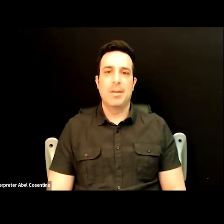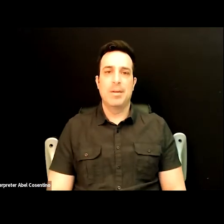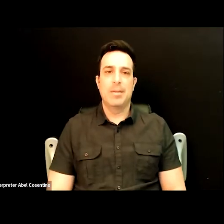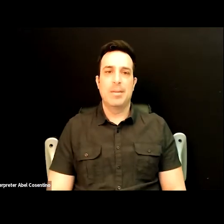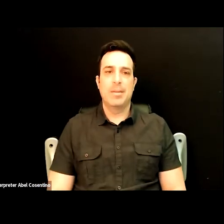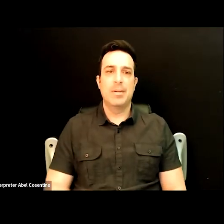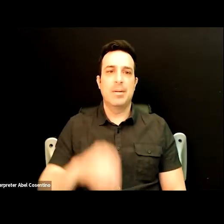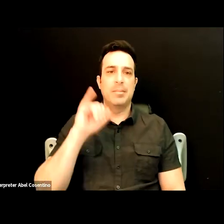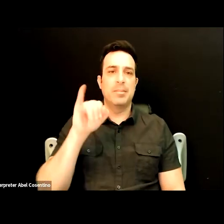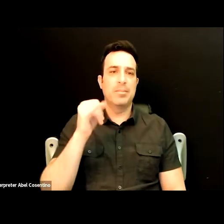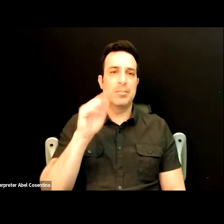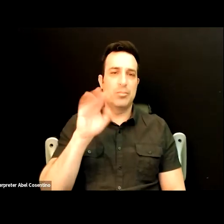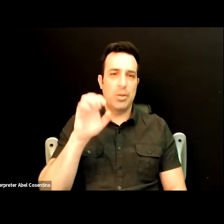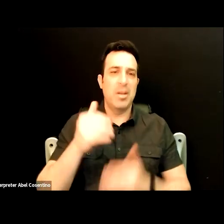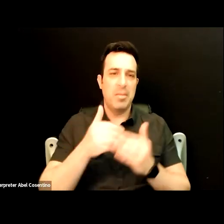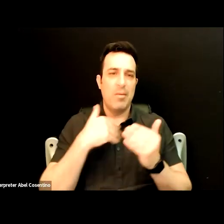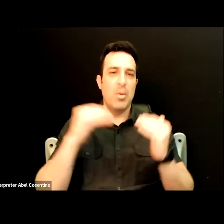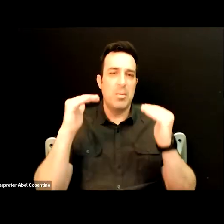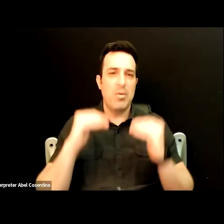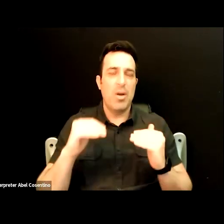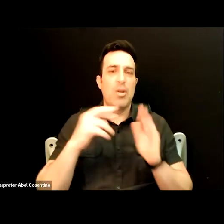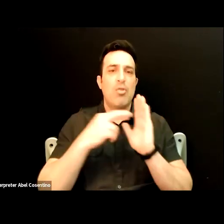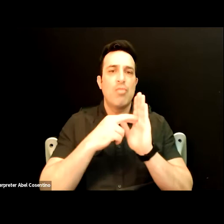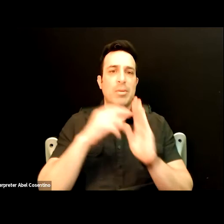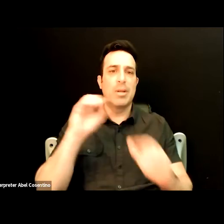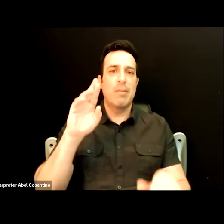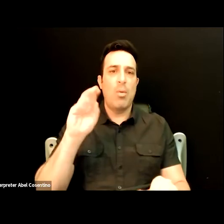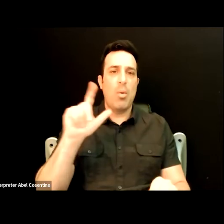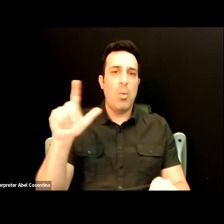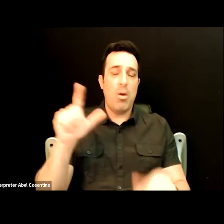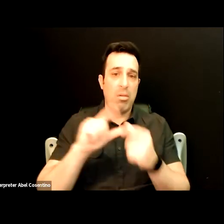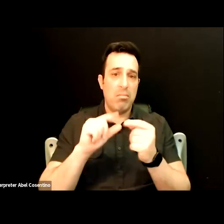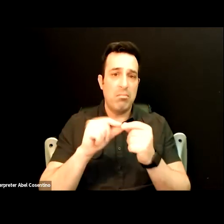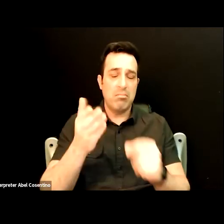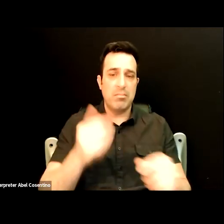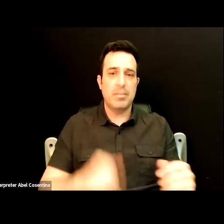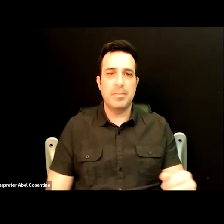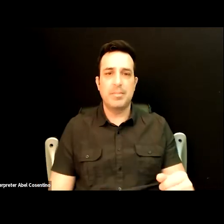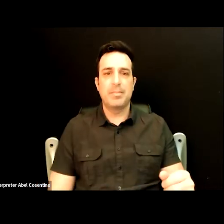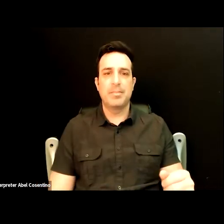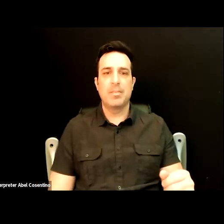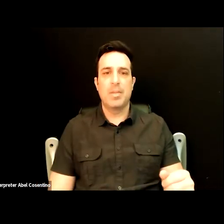Before we move on, I know Representative Orwell wanted to say a few words as well. So Representative Orwell.